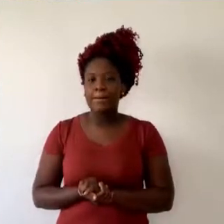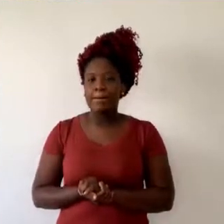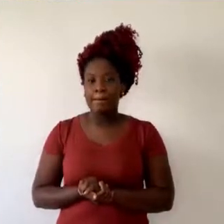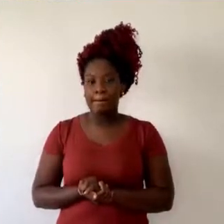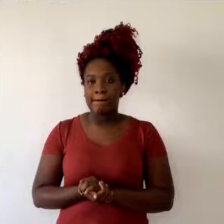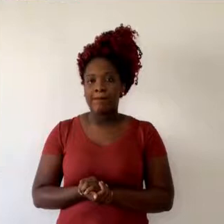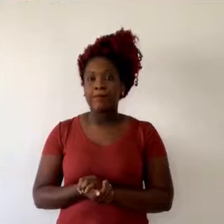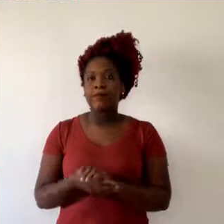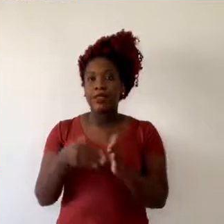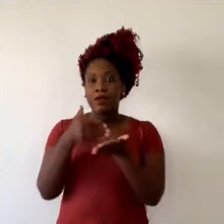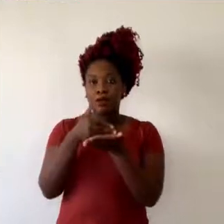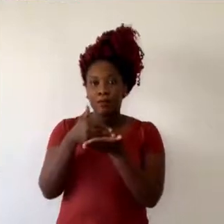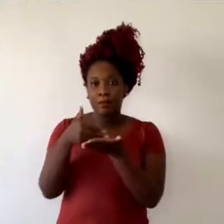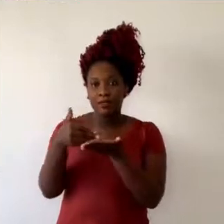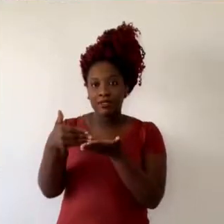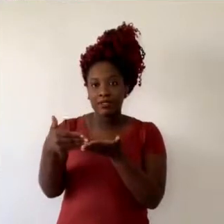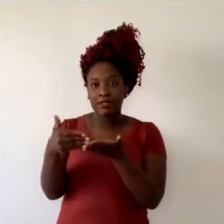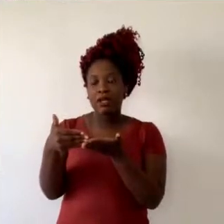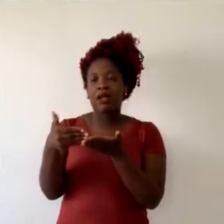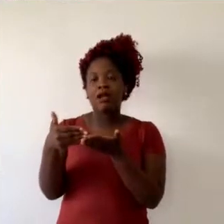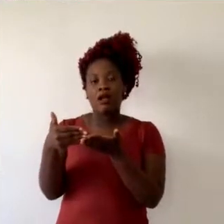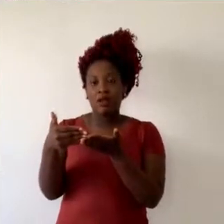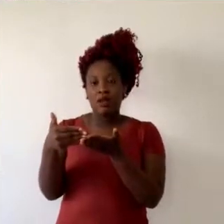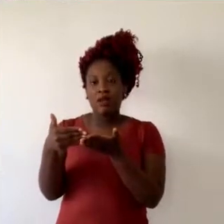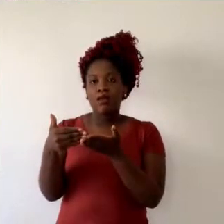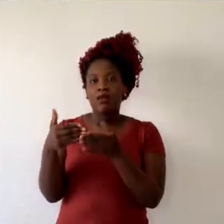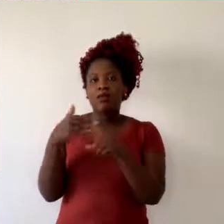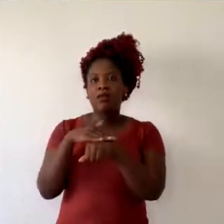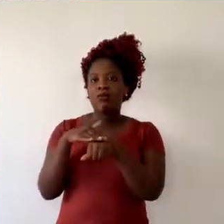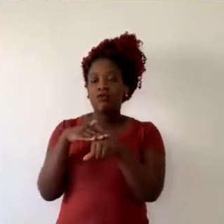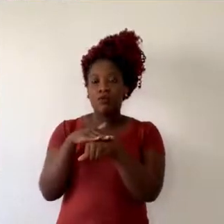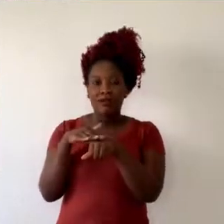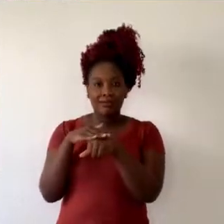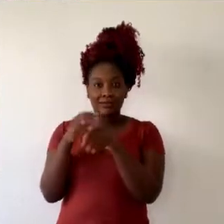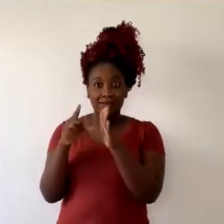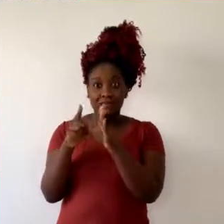combat it. I'm going to start our conversation